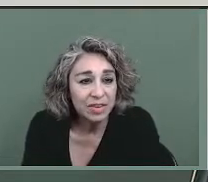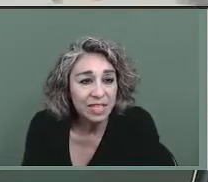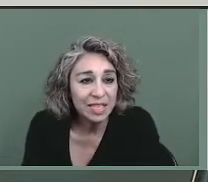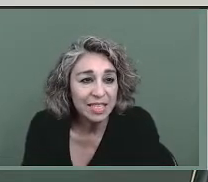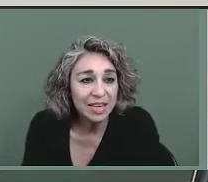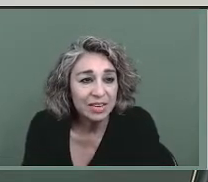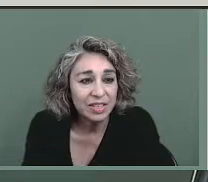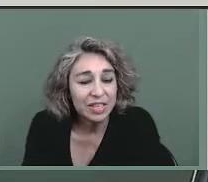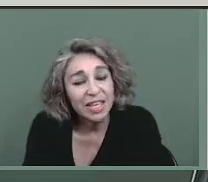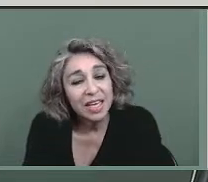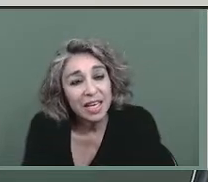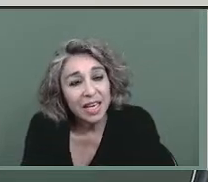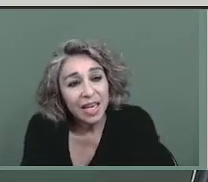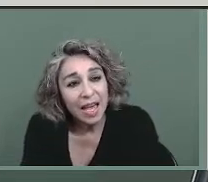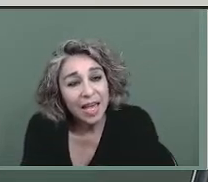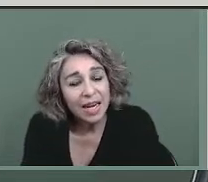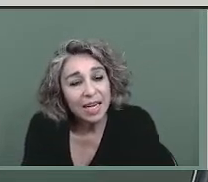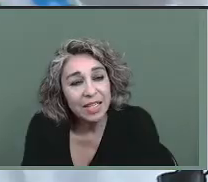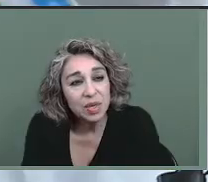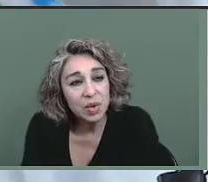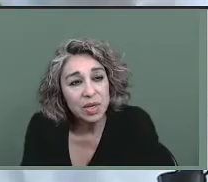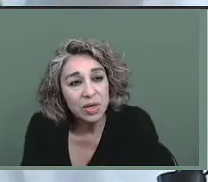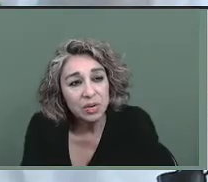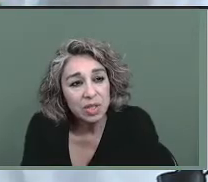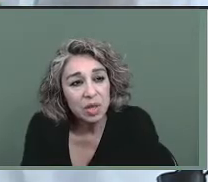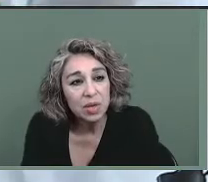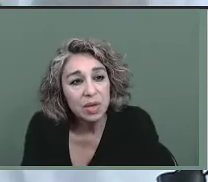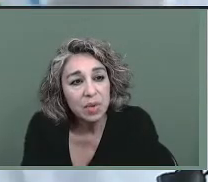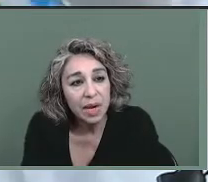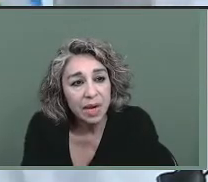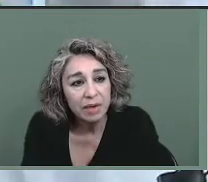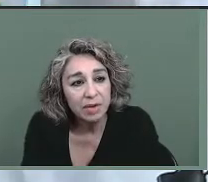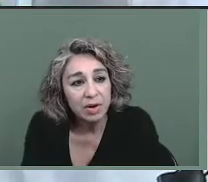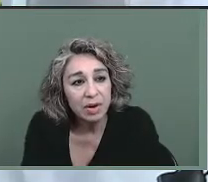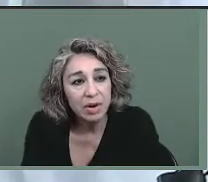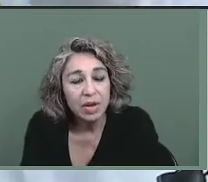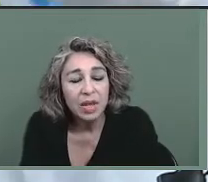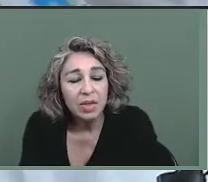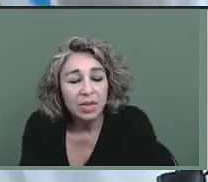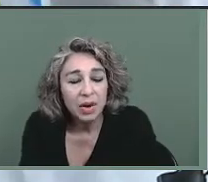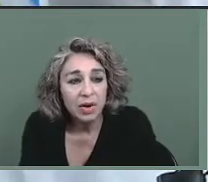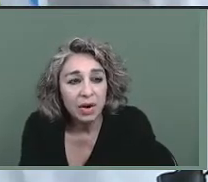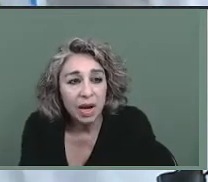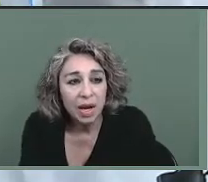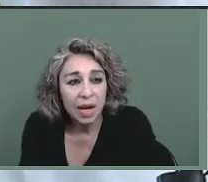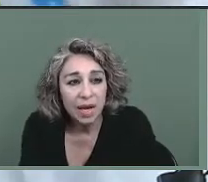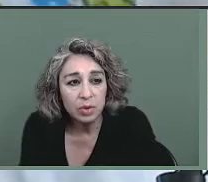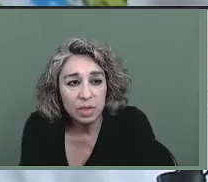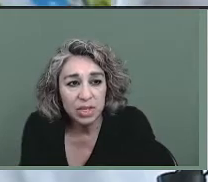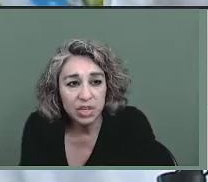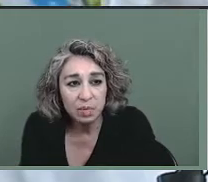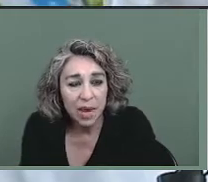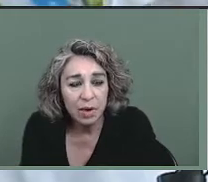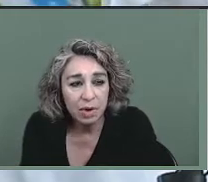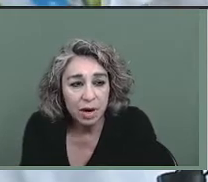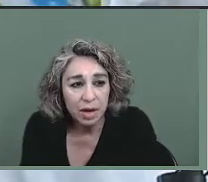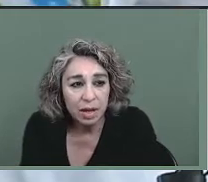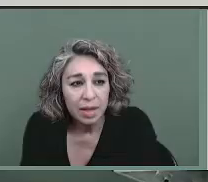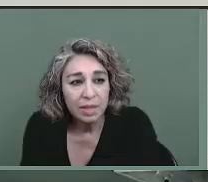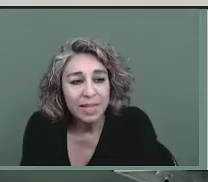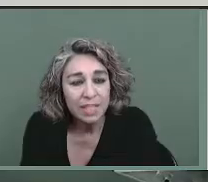last 36 years. And it is going to slowly recover their acquisition